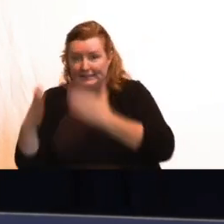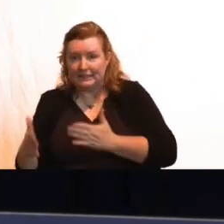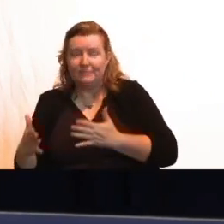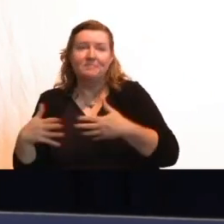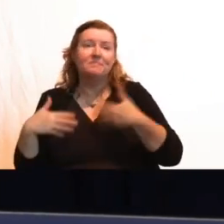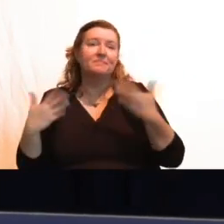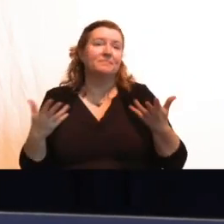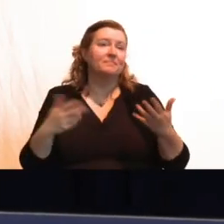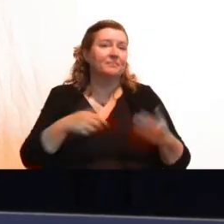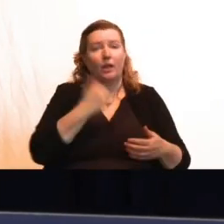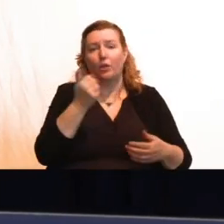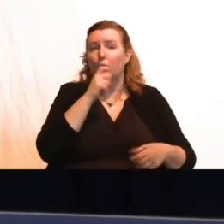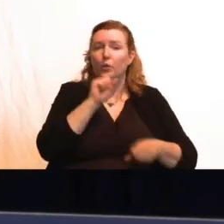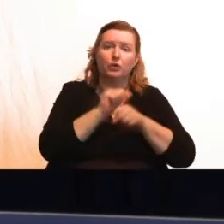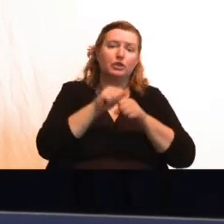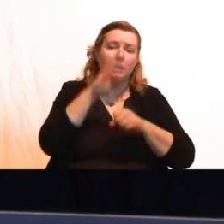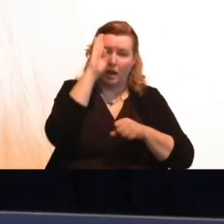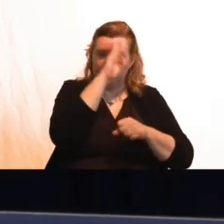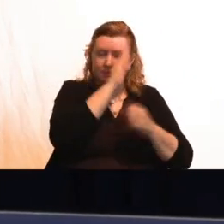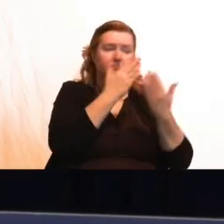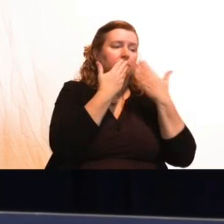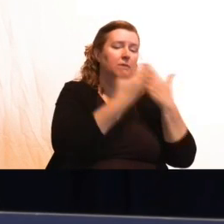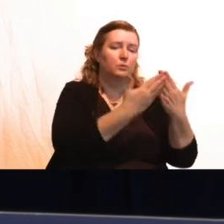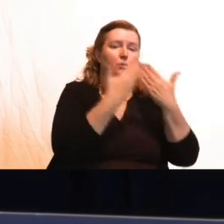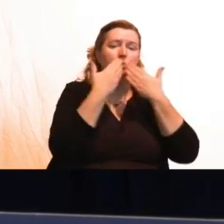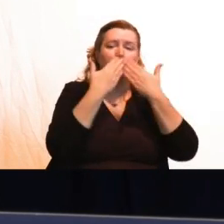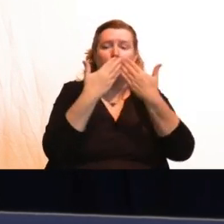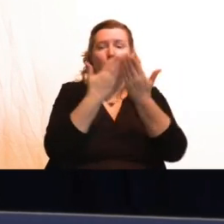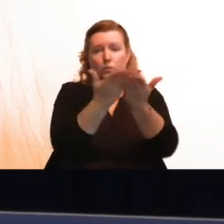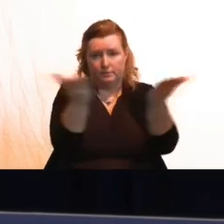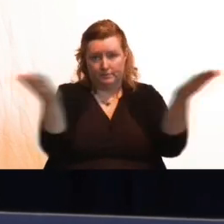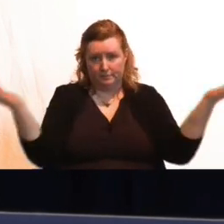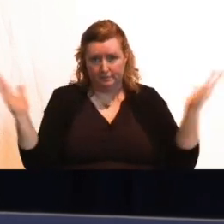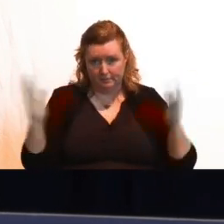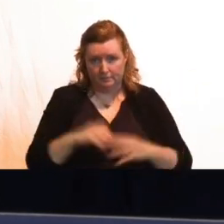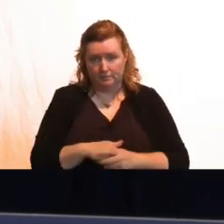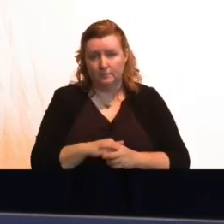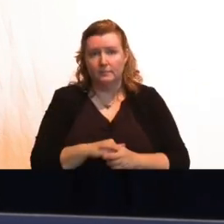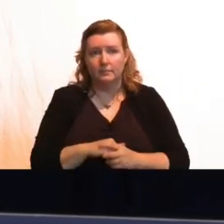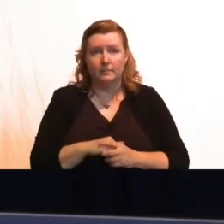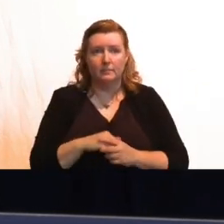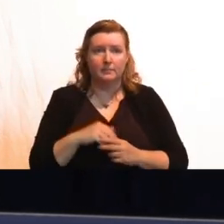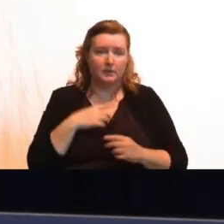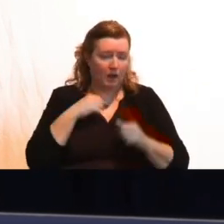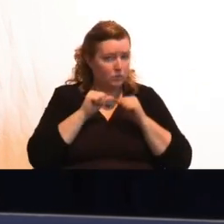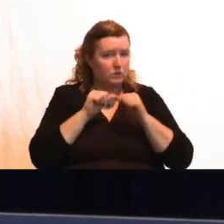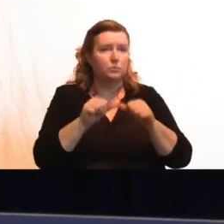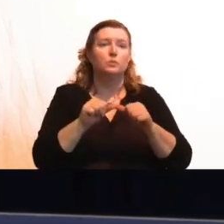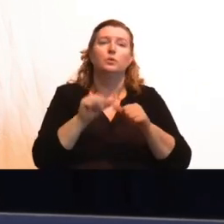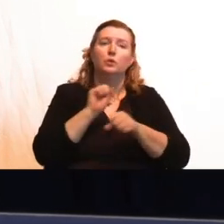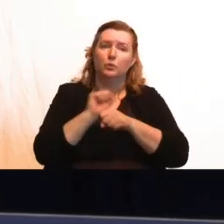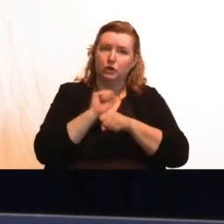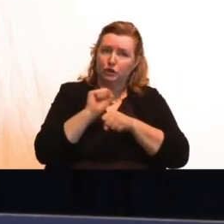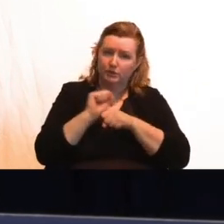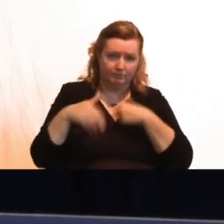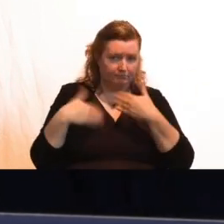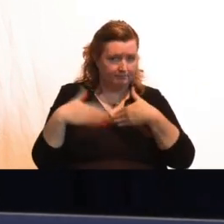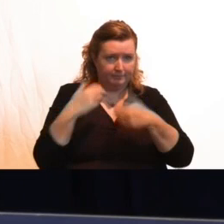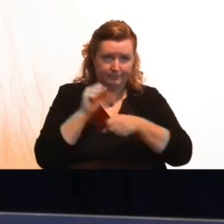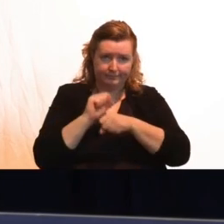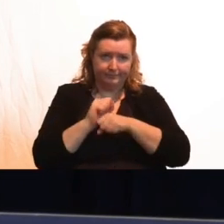As we continue our work, it is with gratitude also to all New Jerseyans for the work you have all done, and I know will continue to